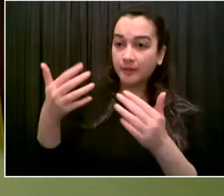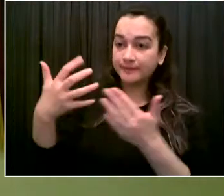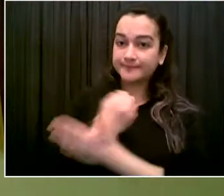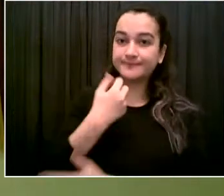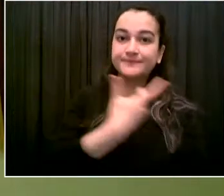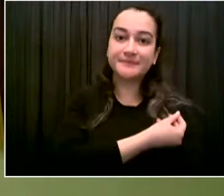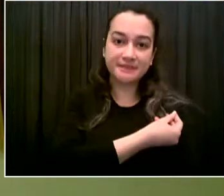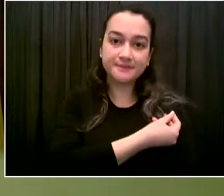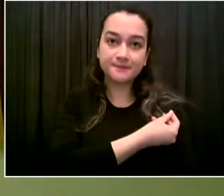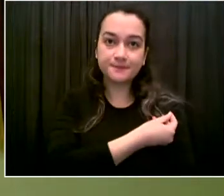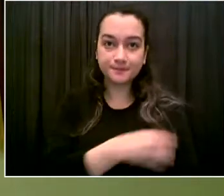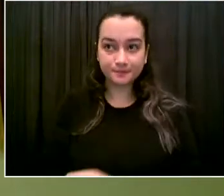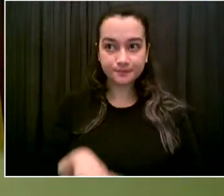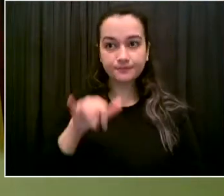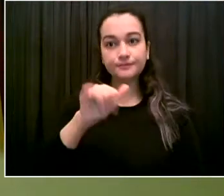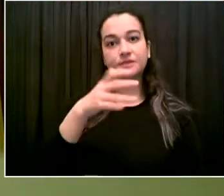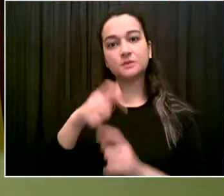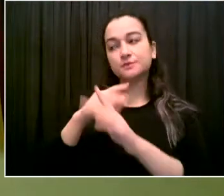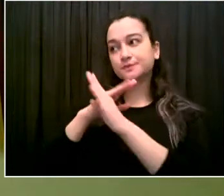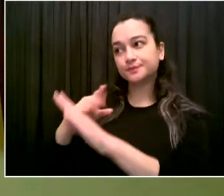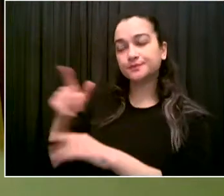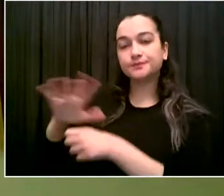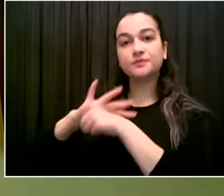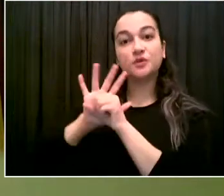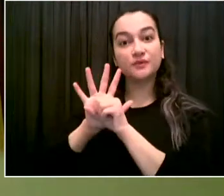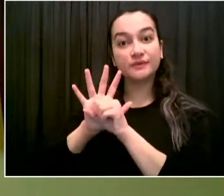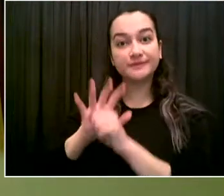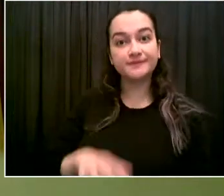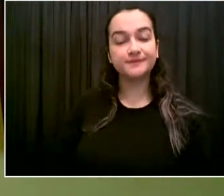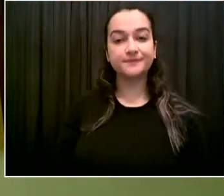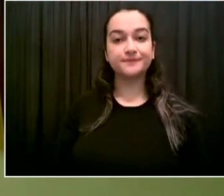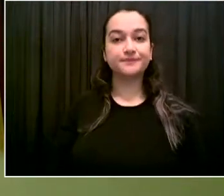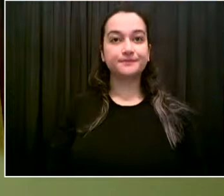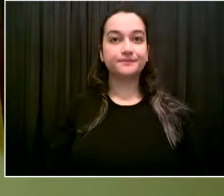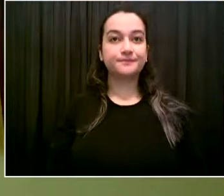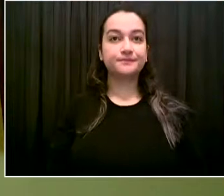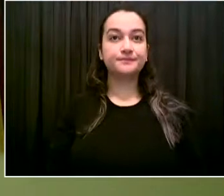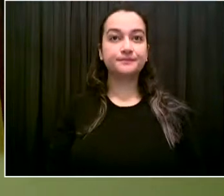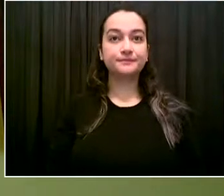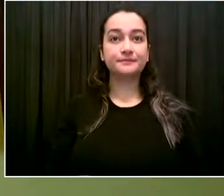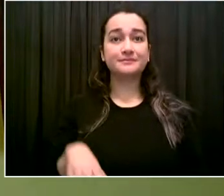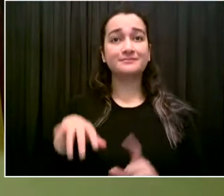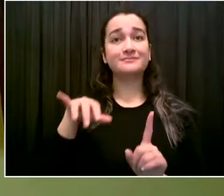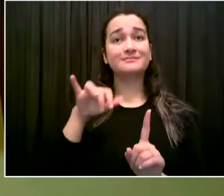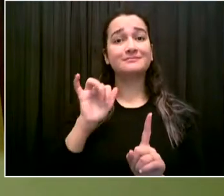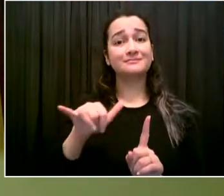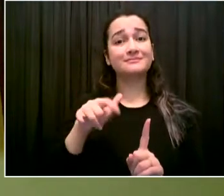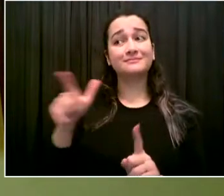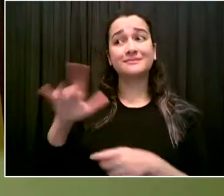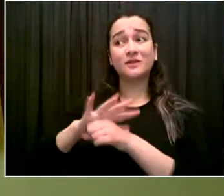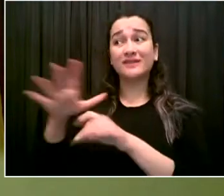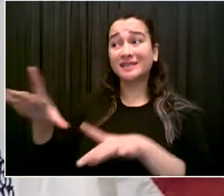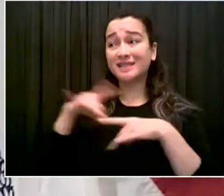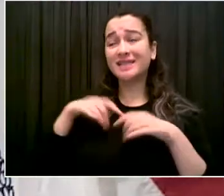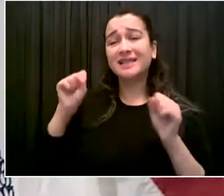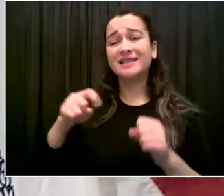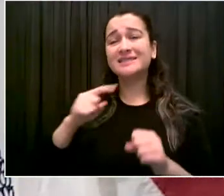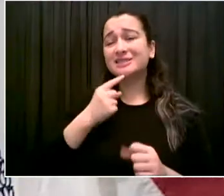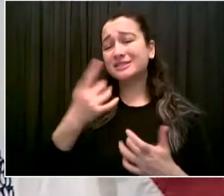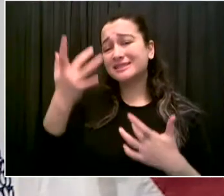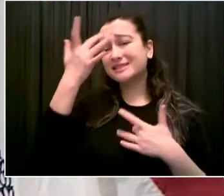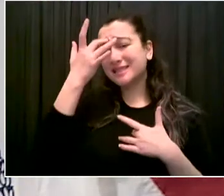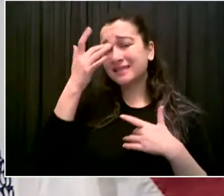all the time protecting you against severe illness and death against these variants. Thank you very much. Go